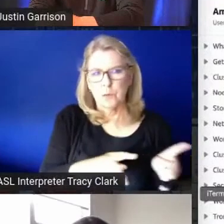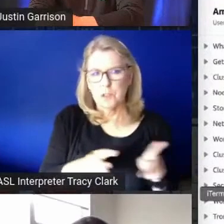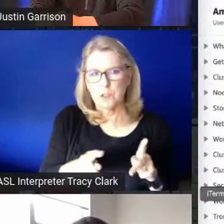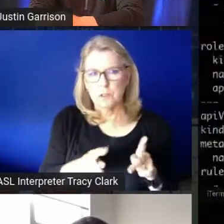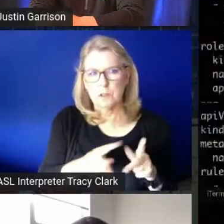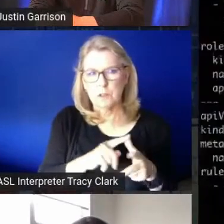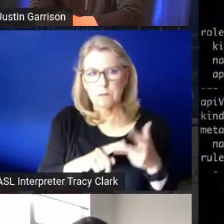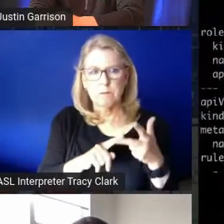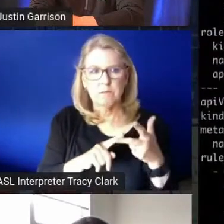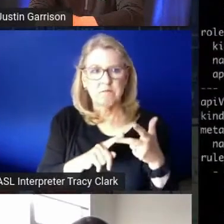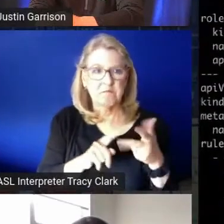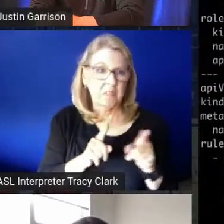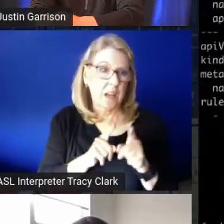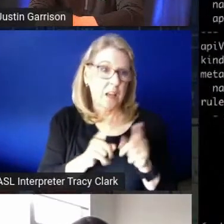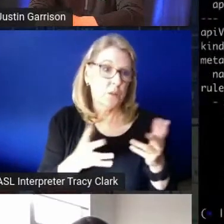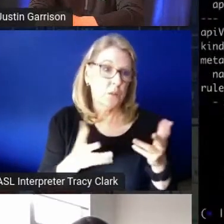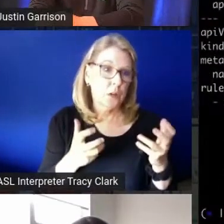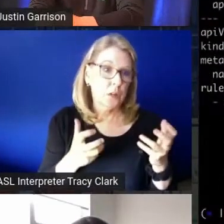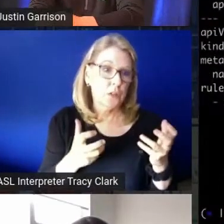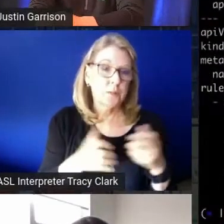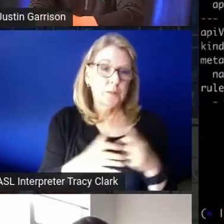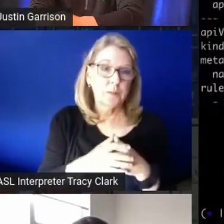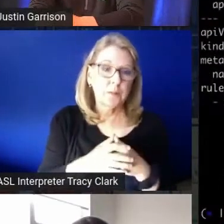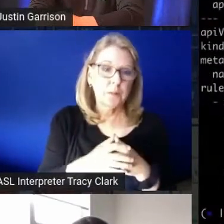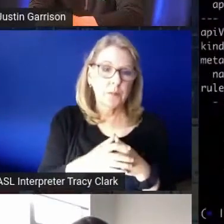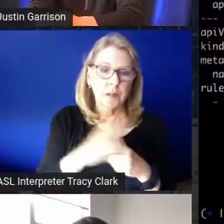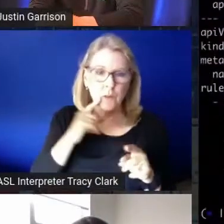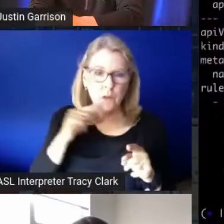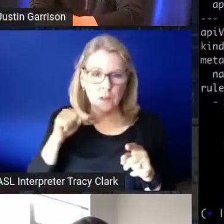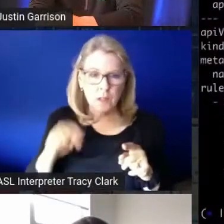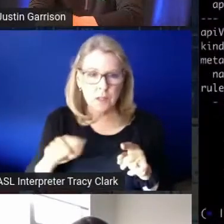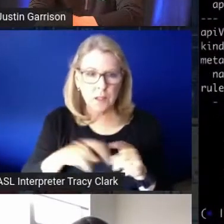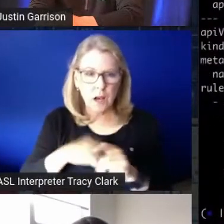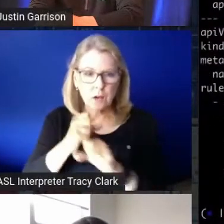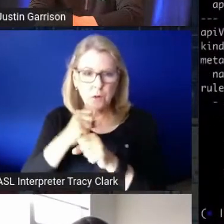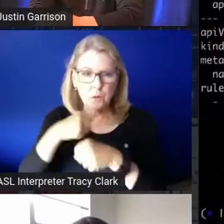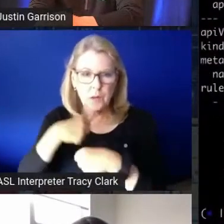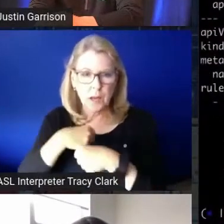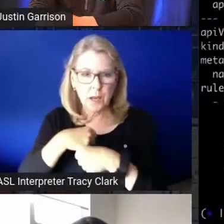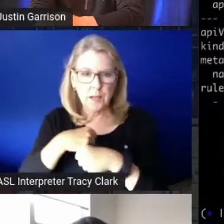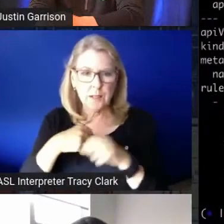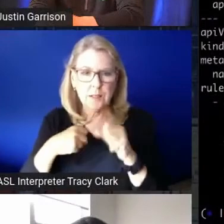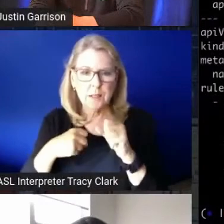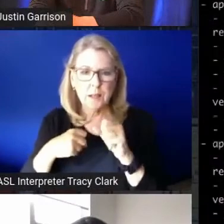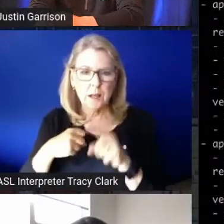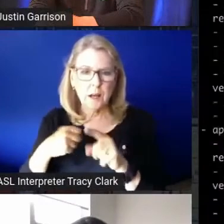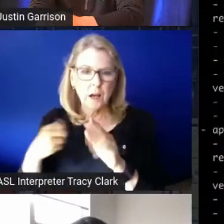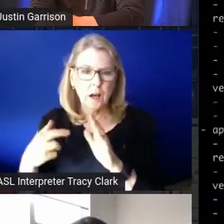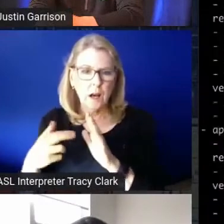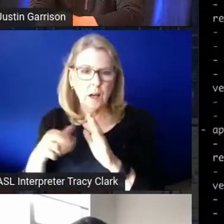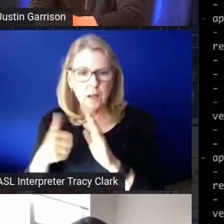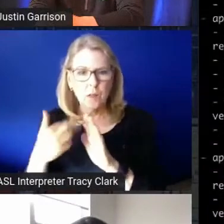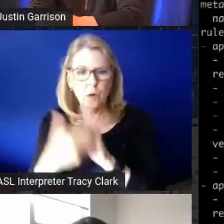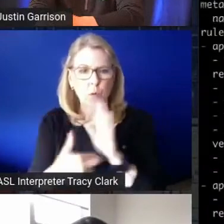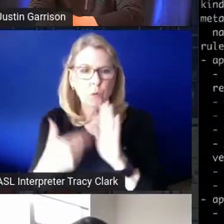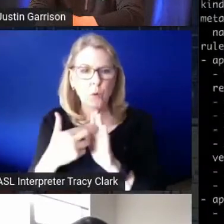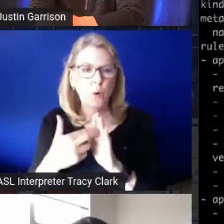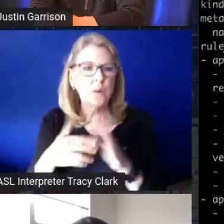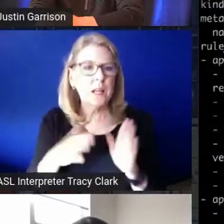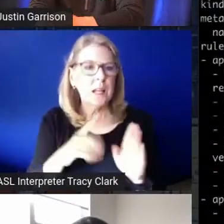In this case, I'll create a cluster role with permissions that basically lets me see all the resources inside of the